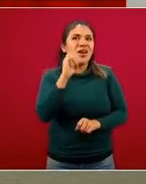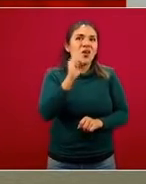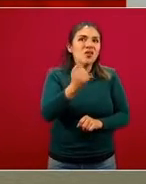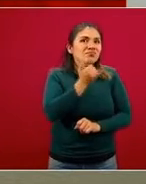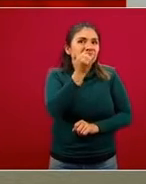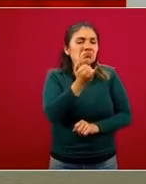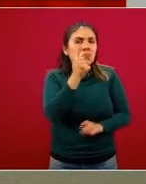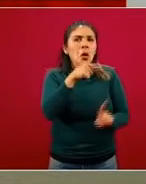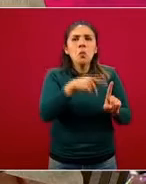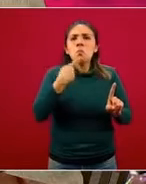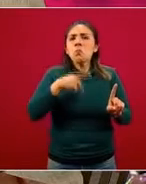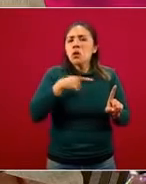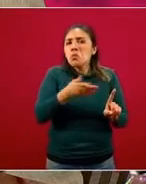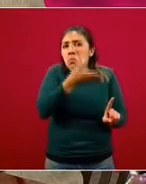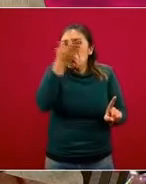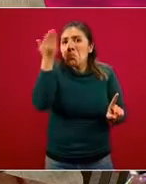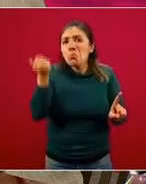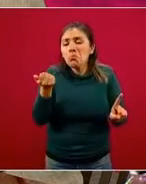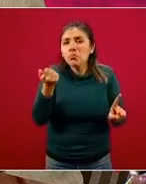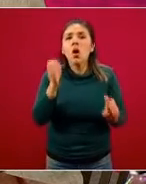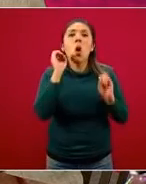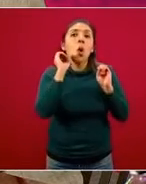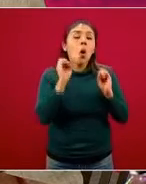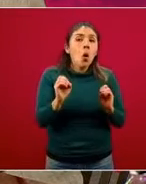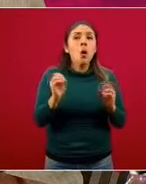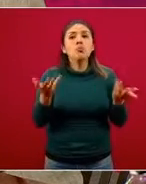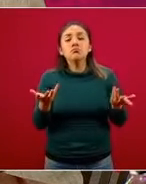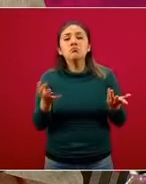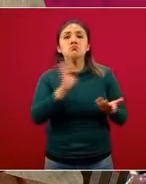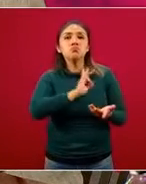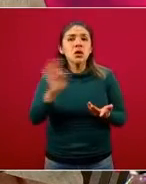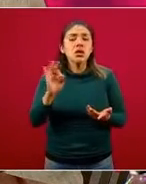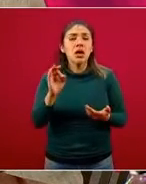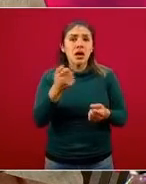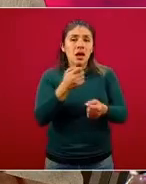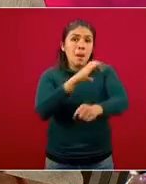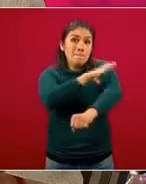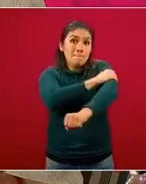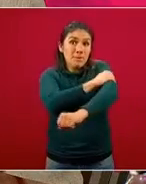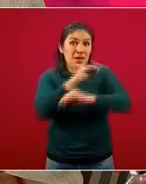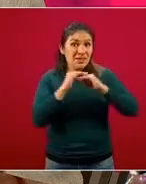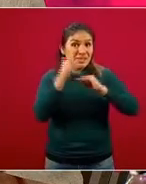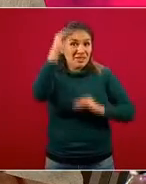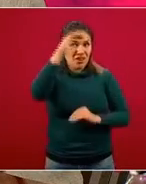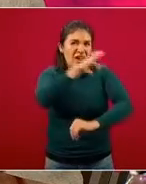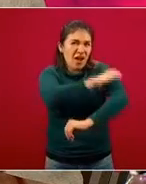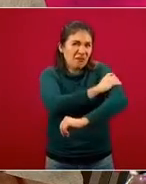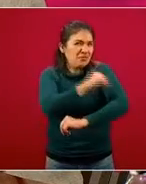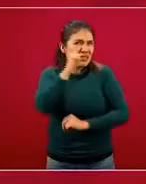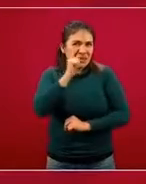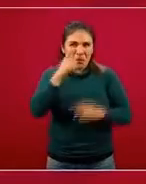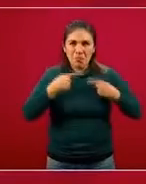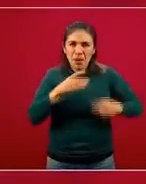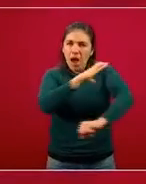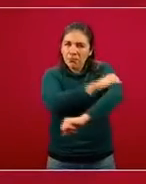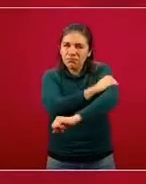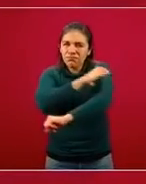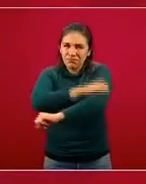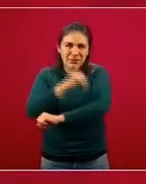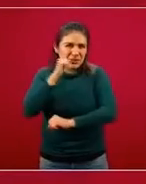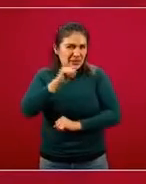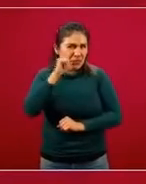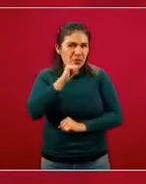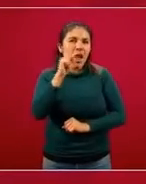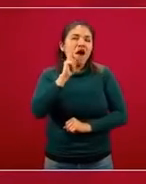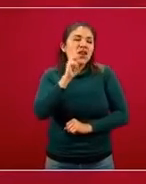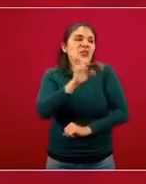or they're pre-diabetic, and maybe that person didn't know that. Or maybe when they get their pressure taken,